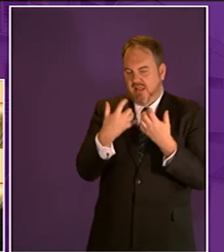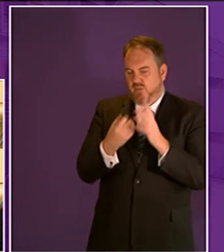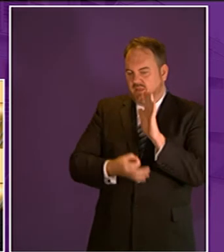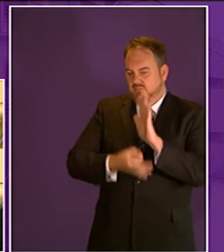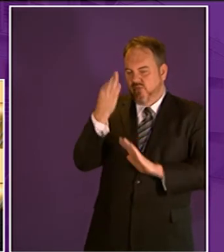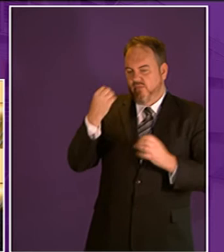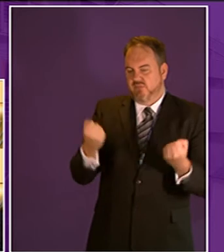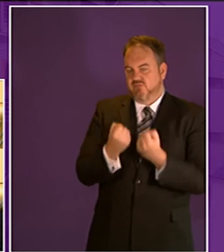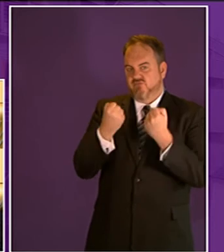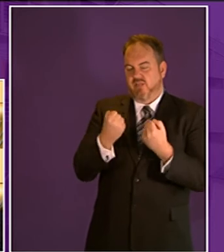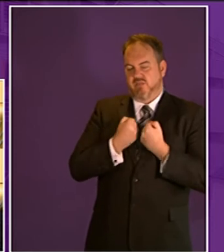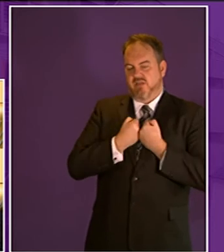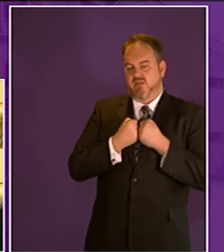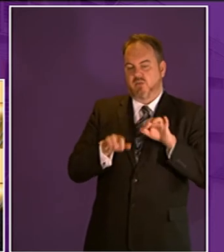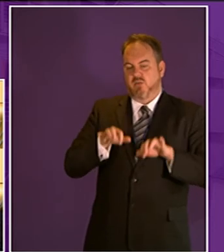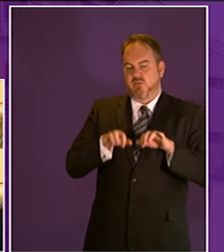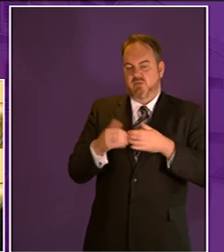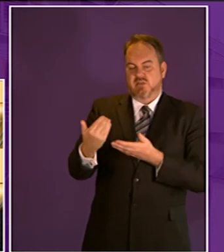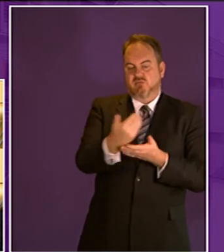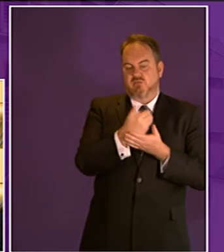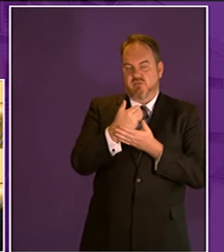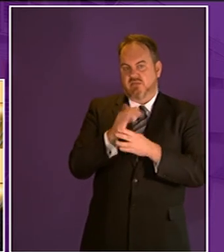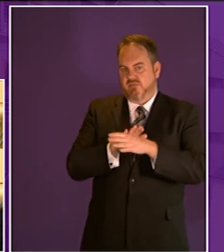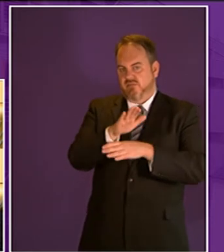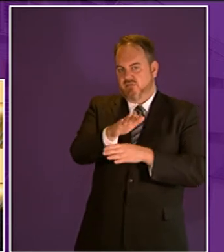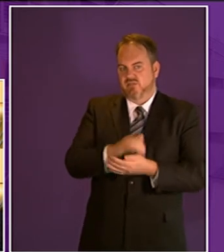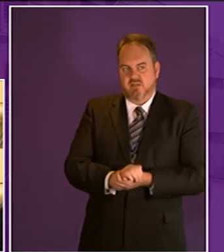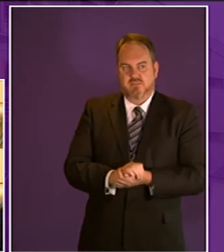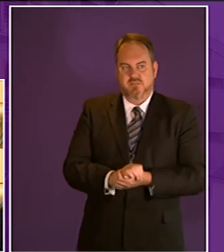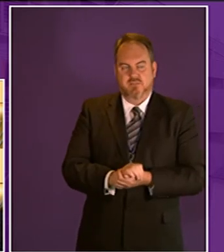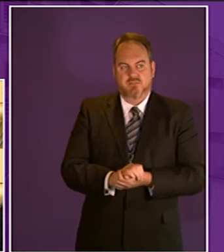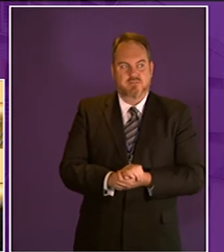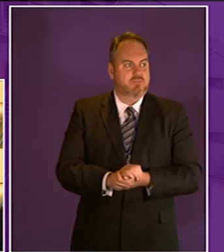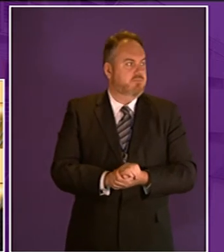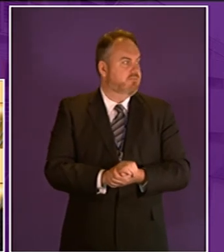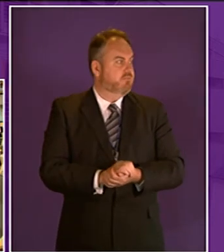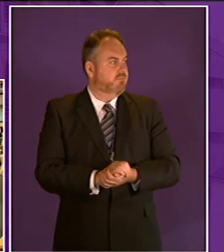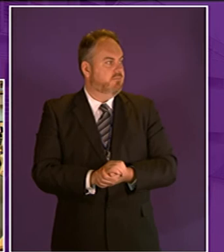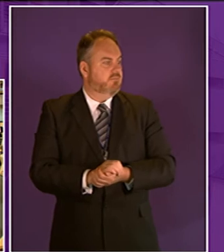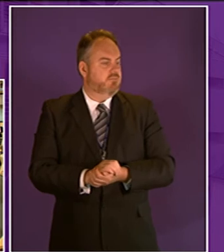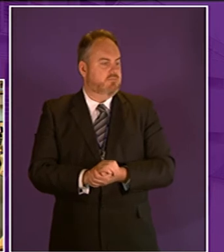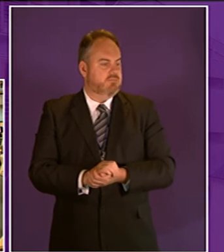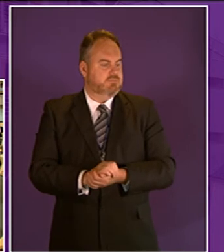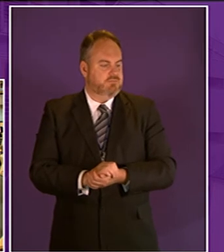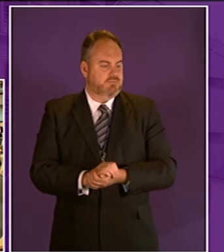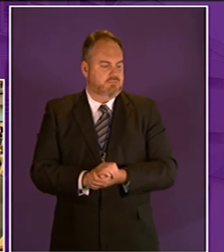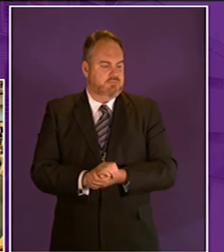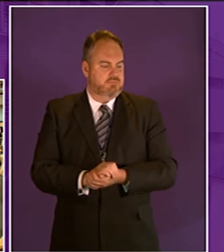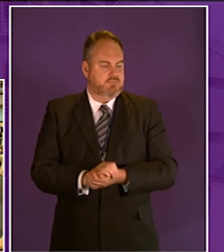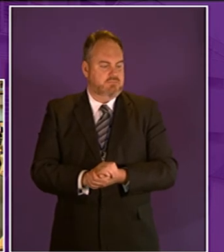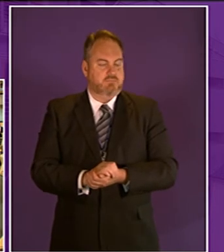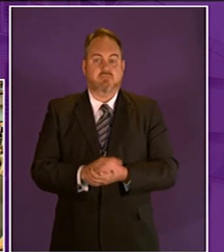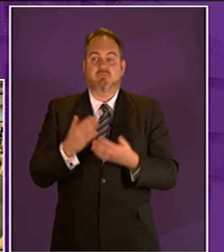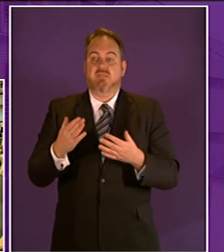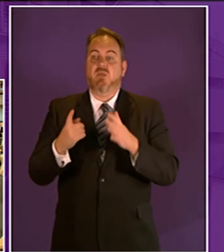resilience across all sectors, not just the NHS. Again, happy to keep Parliament informed of that work. Alison Johnson to be followed